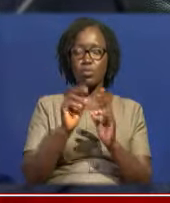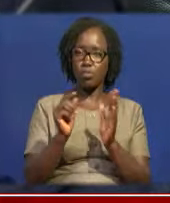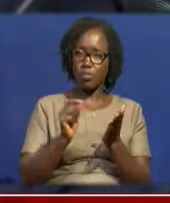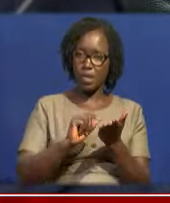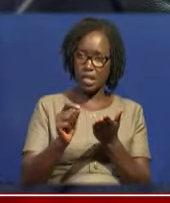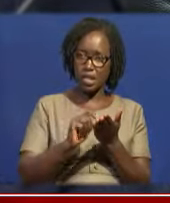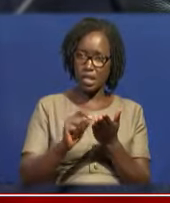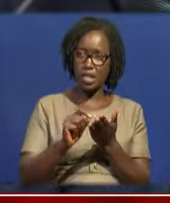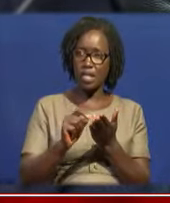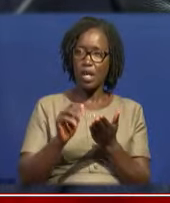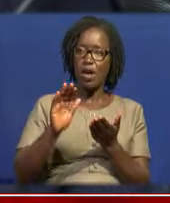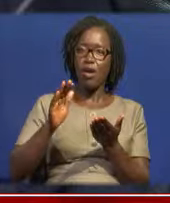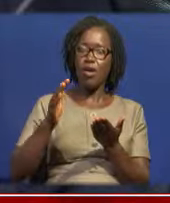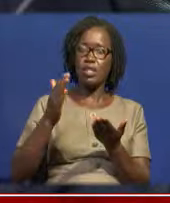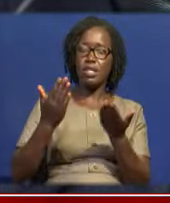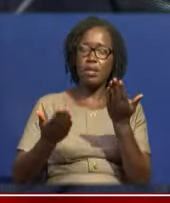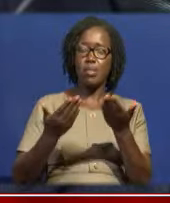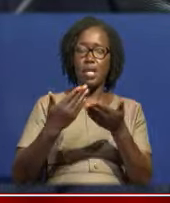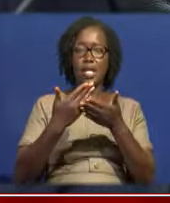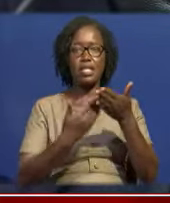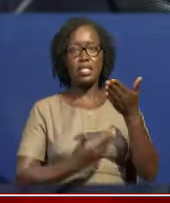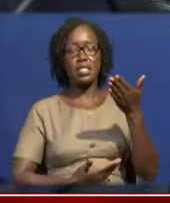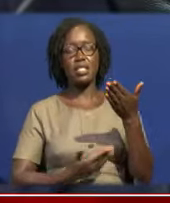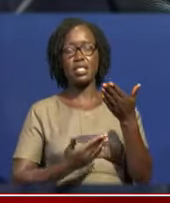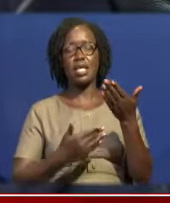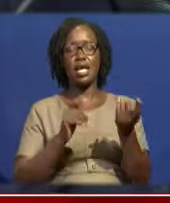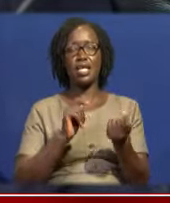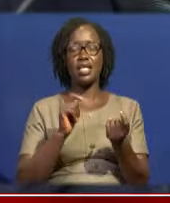on KBC balance sheet restructuring